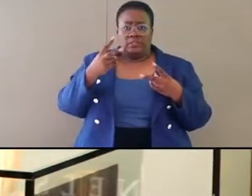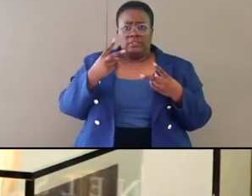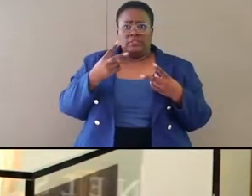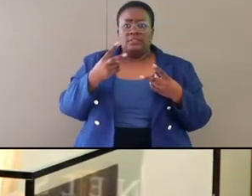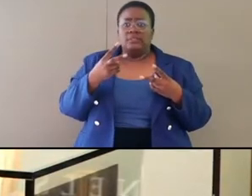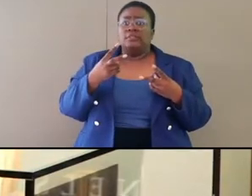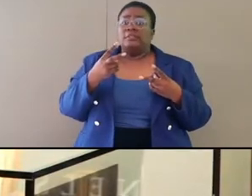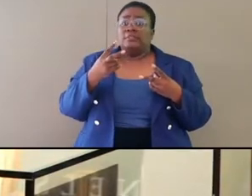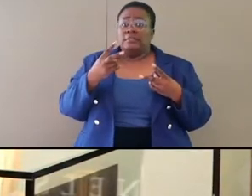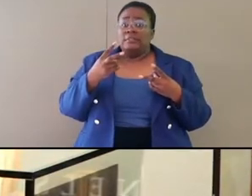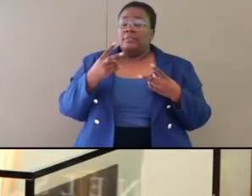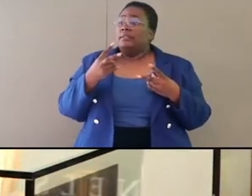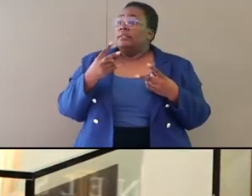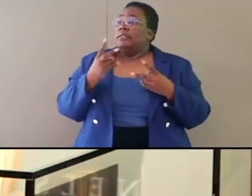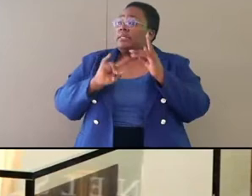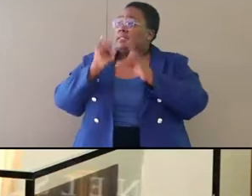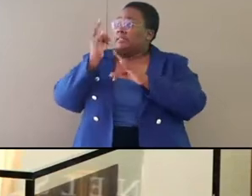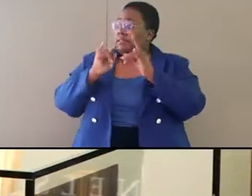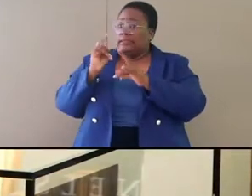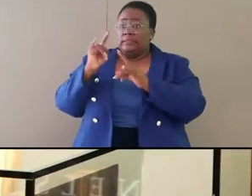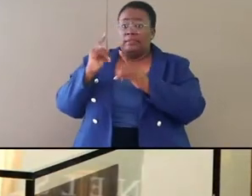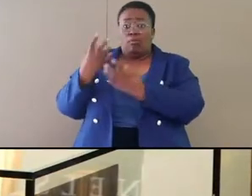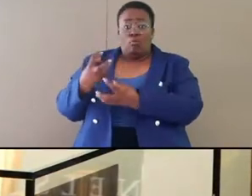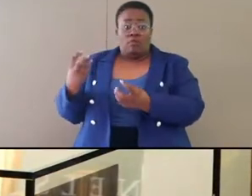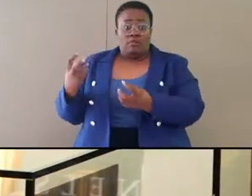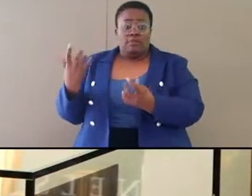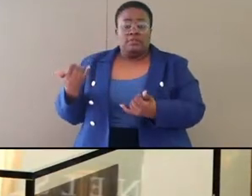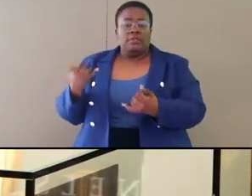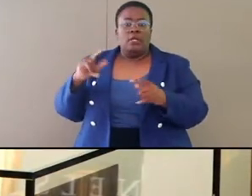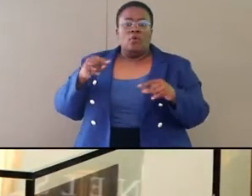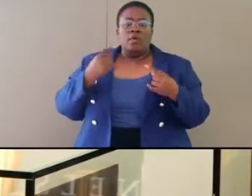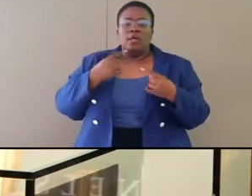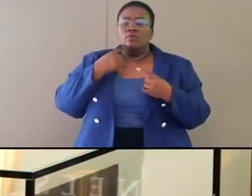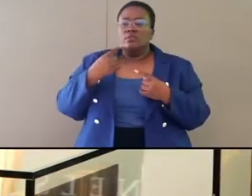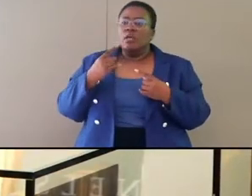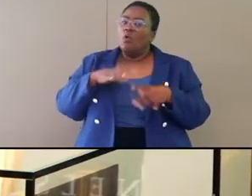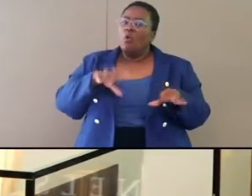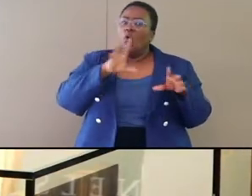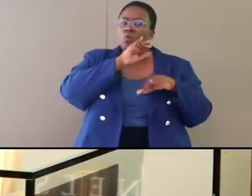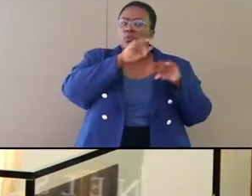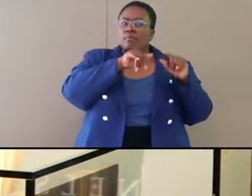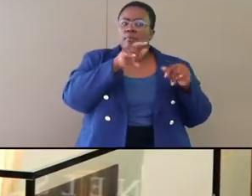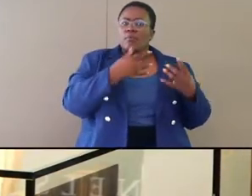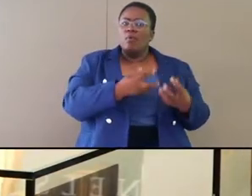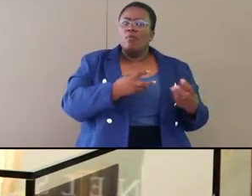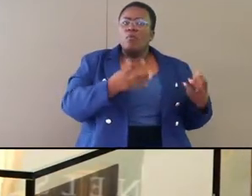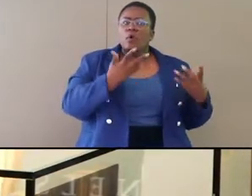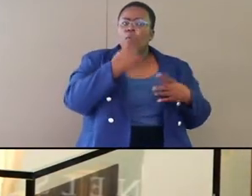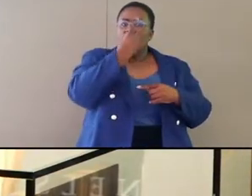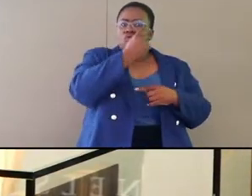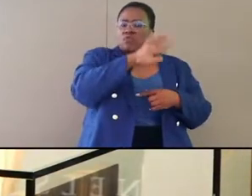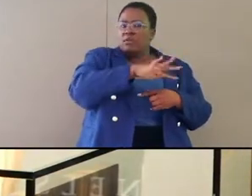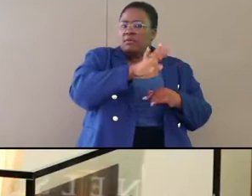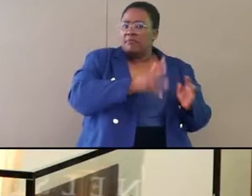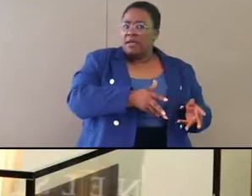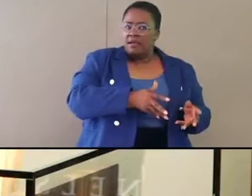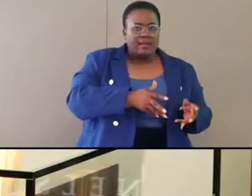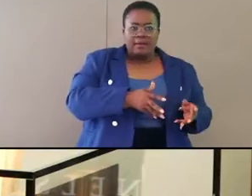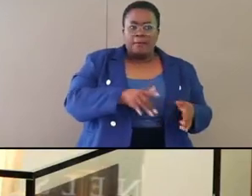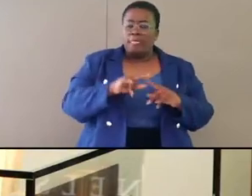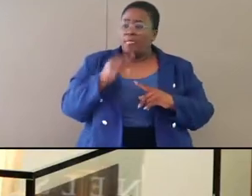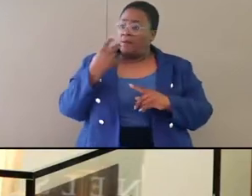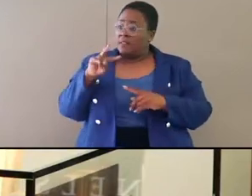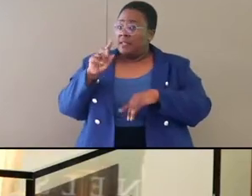poverty. as well. We can't say the poor are all in the rural areas. And when we see urban